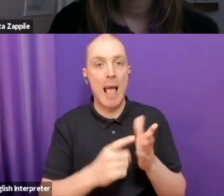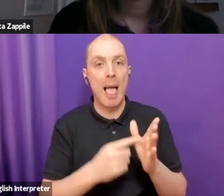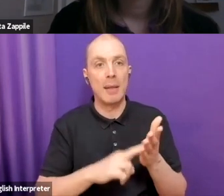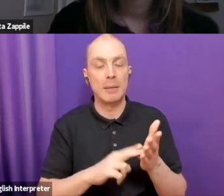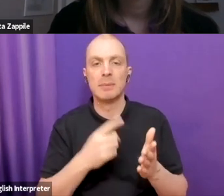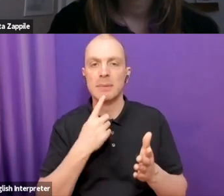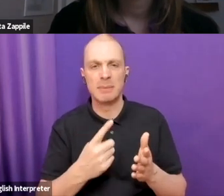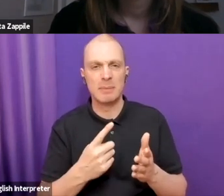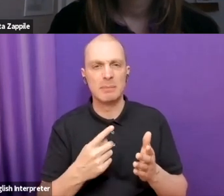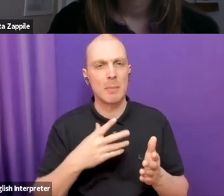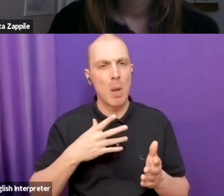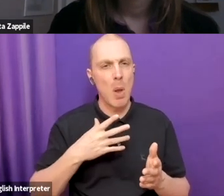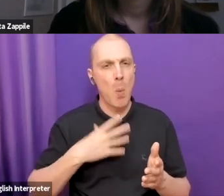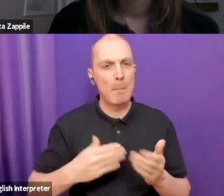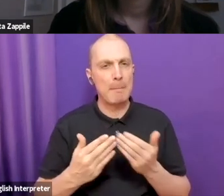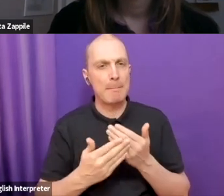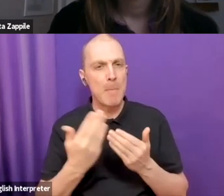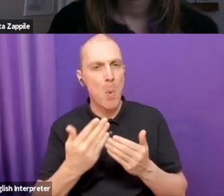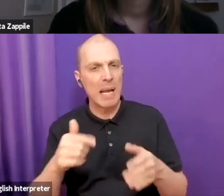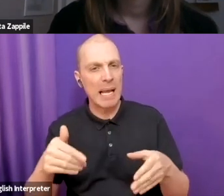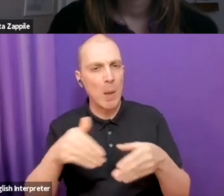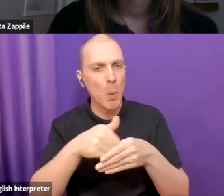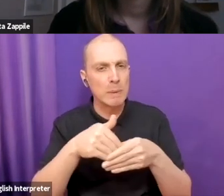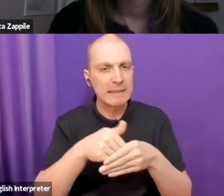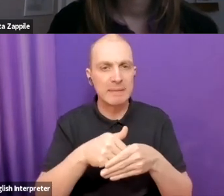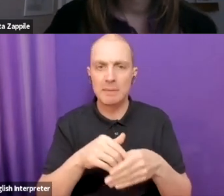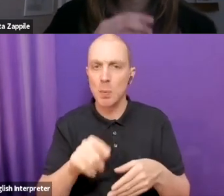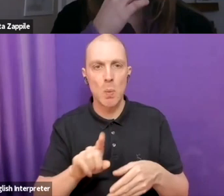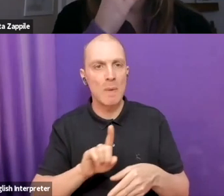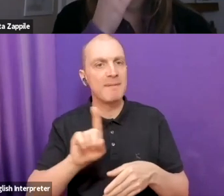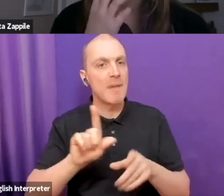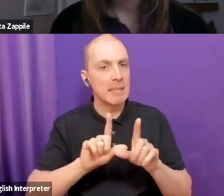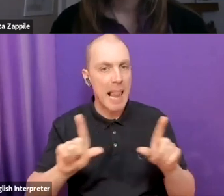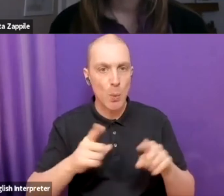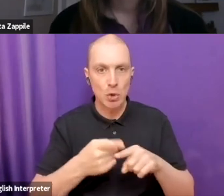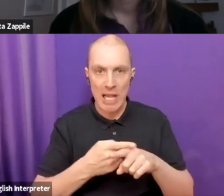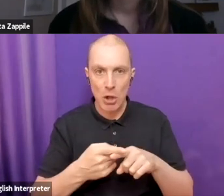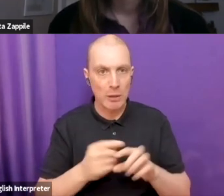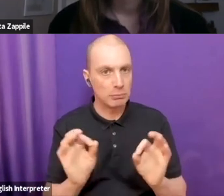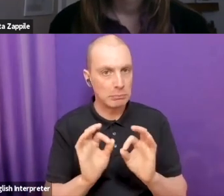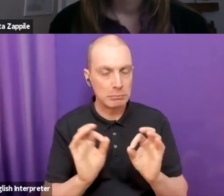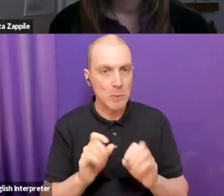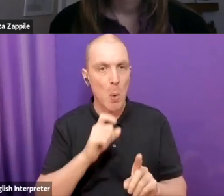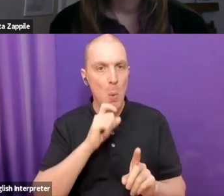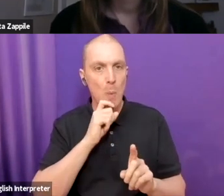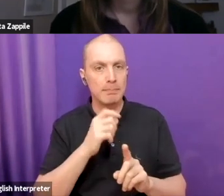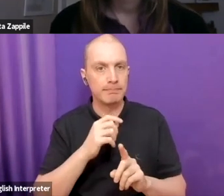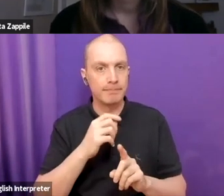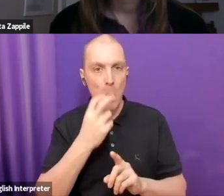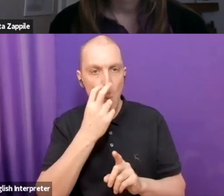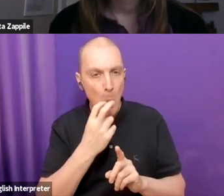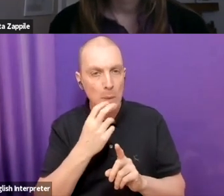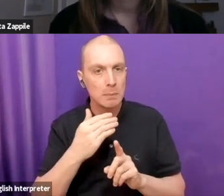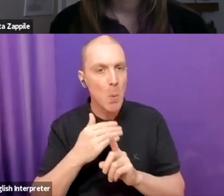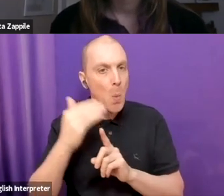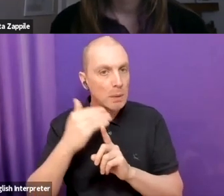inclusive? I'm thinking of people whose first language isn't English, older people, and people who are kind of digitally excluded. That's a really